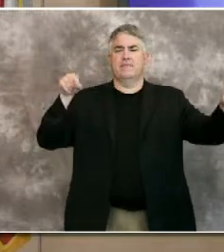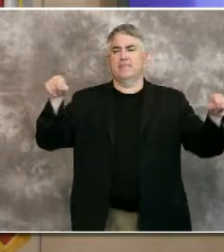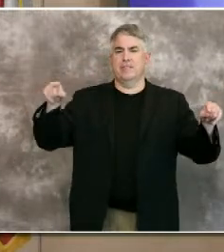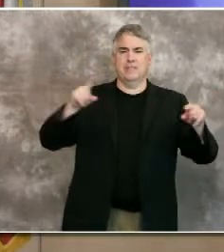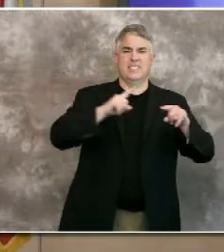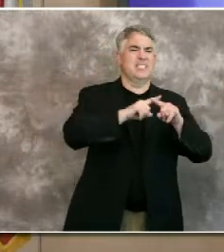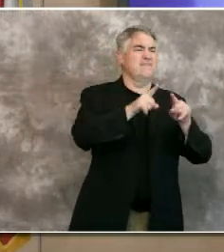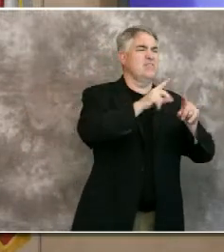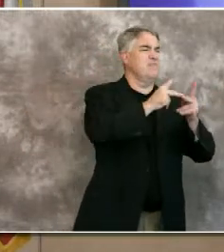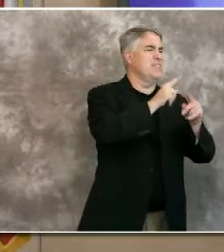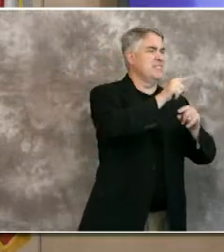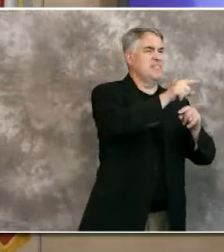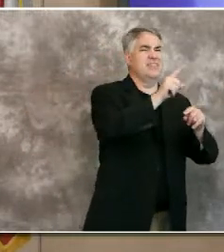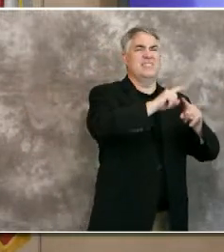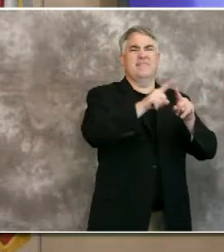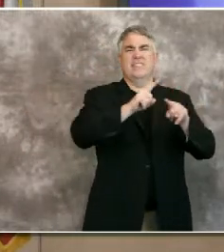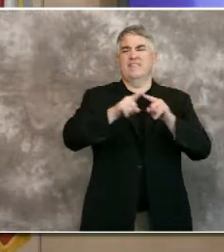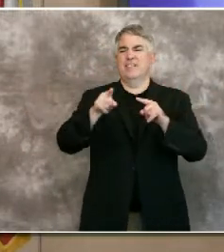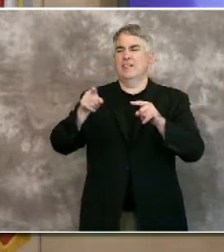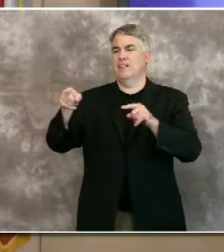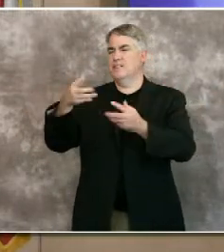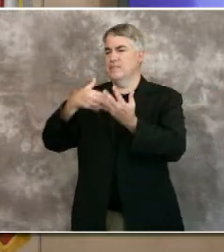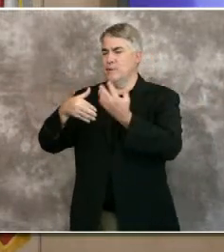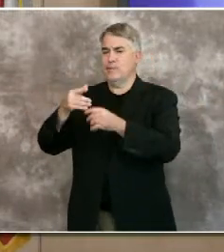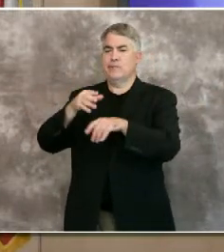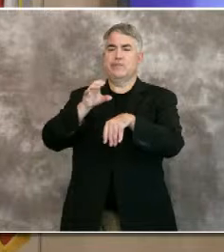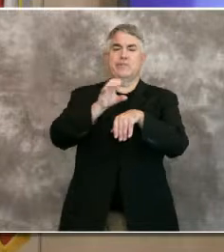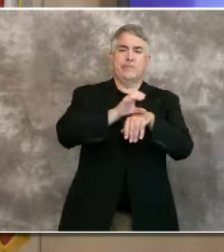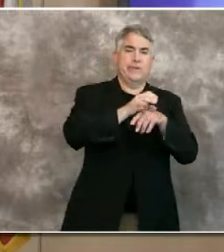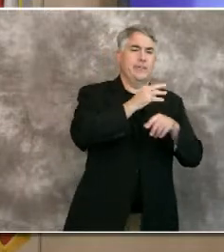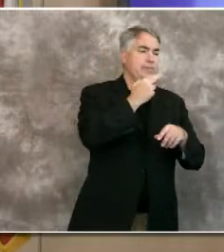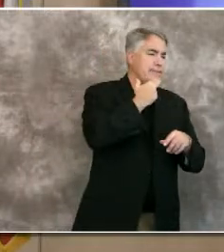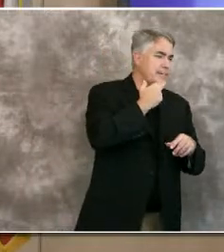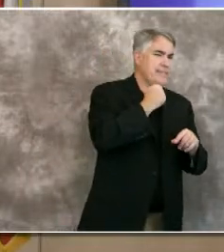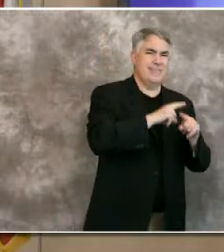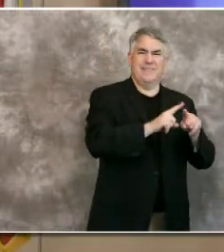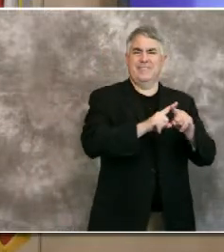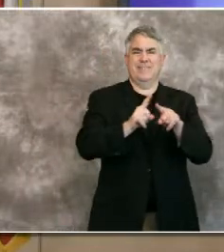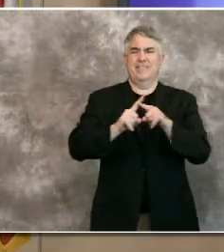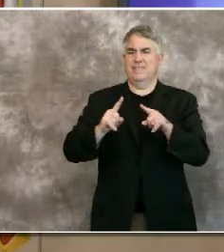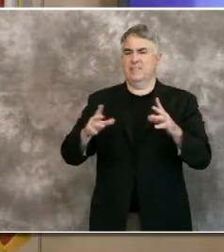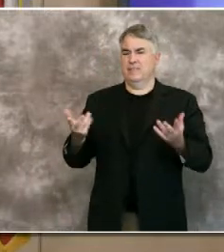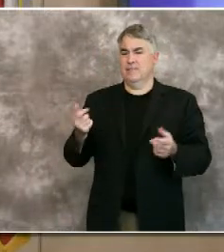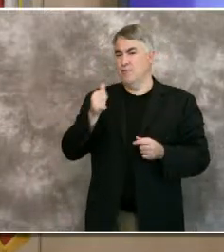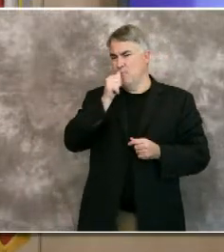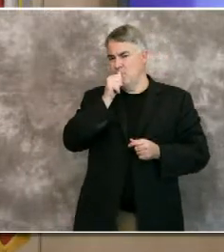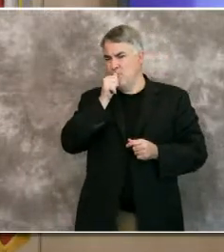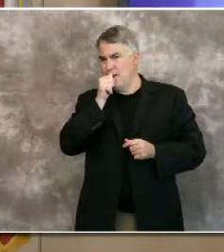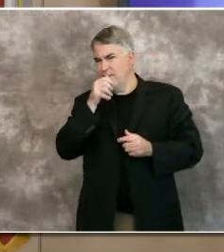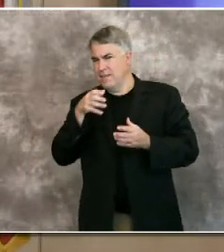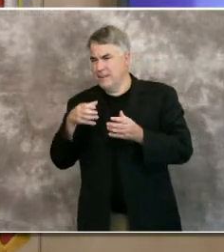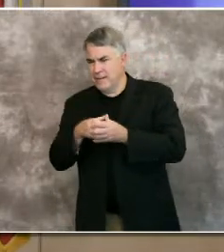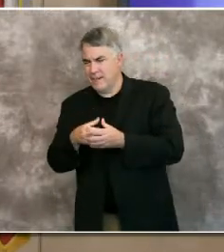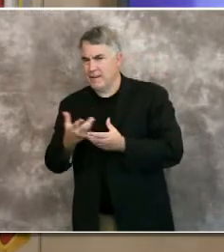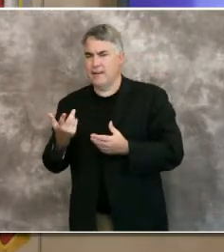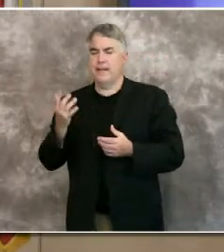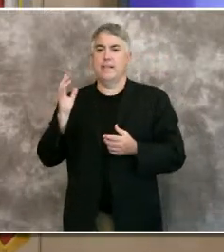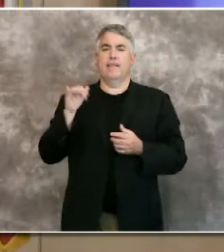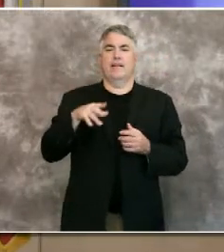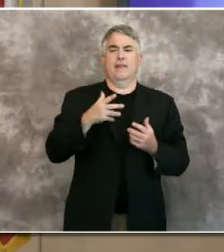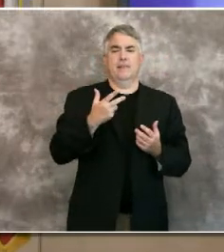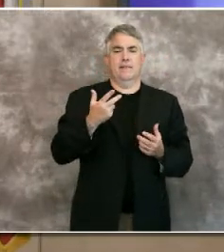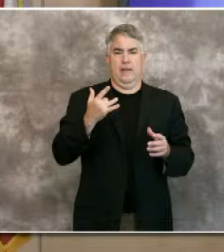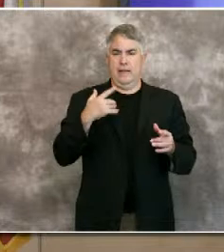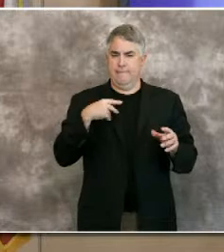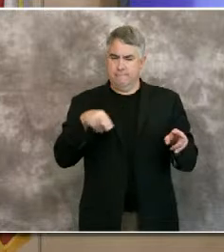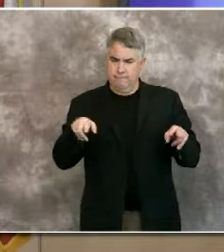it's a social club or a church or a restaurant or an office setting or a private residence. And so we will always take actions that we think